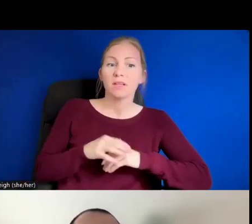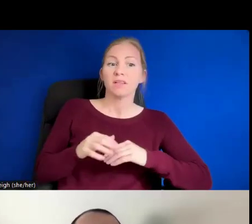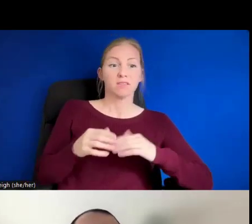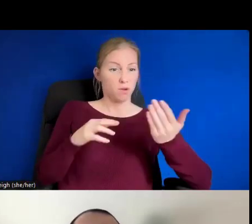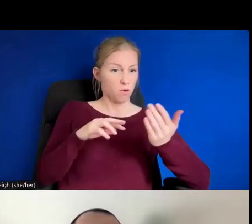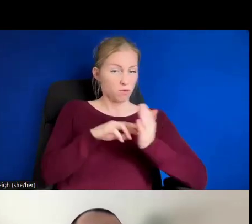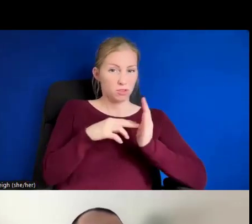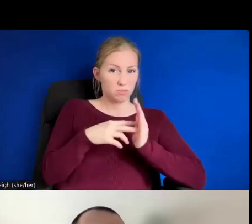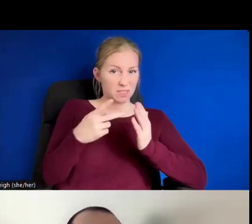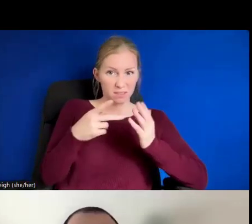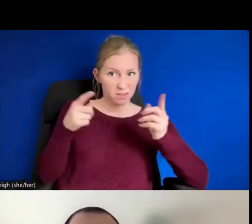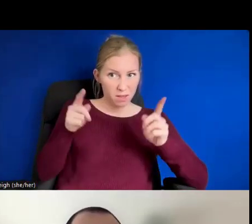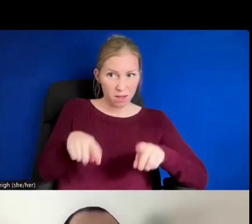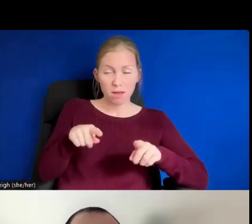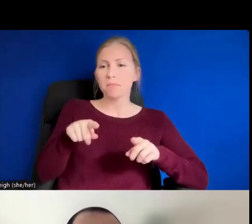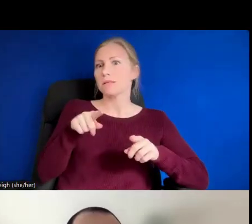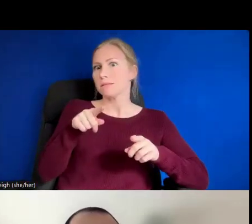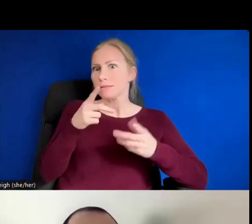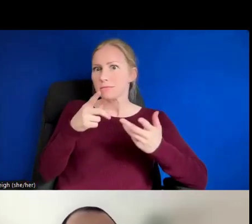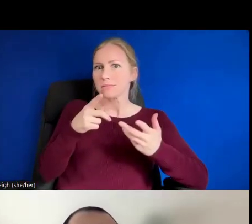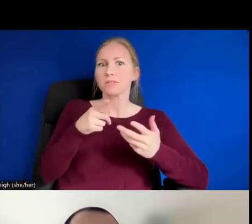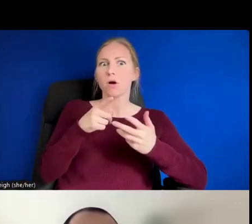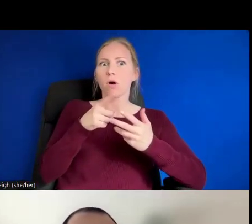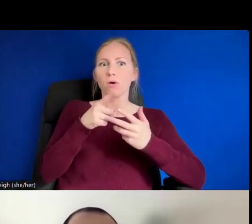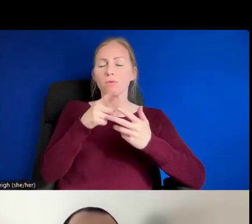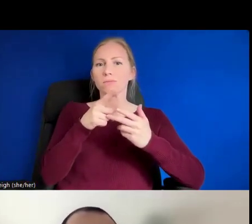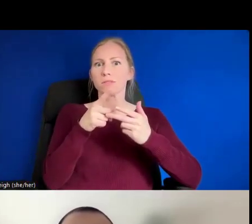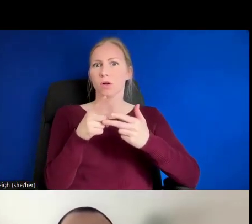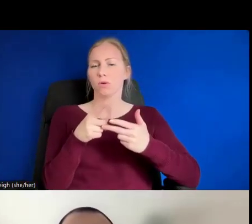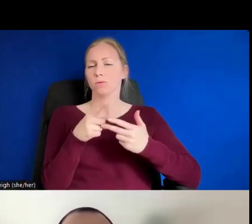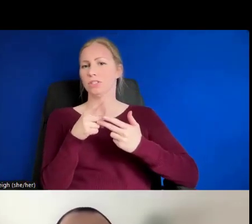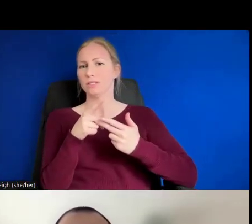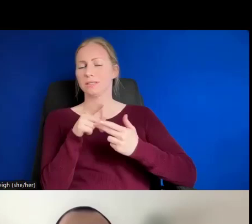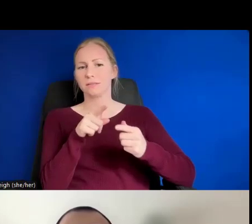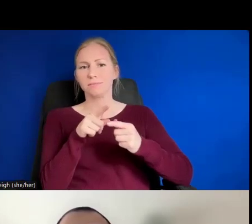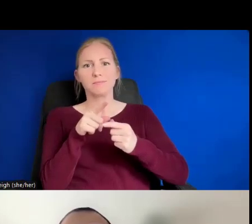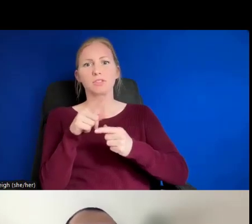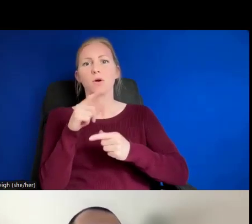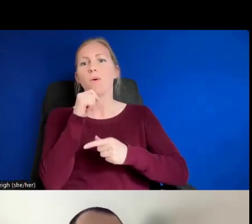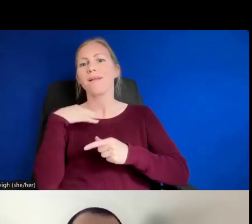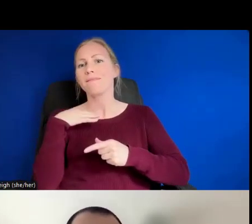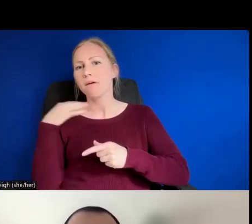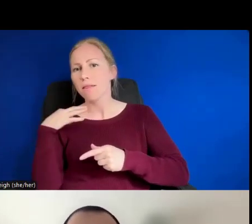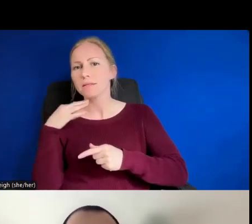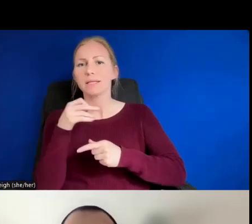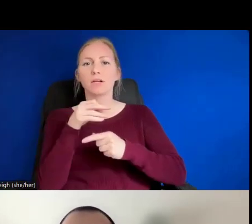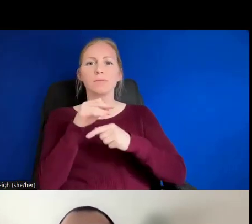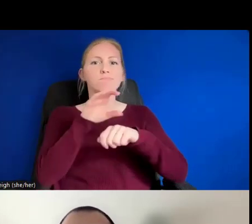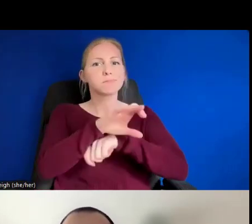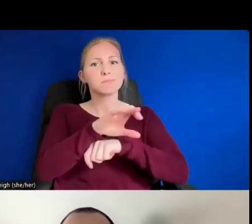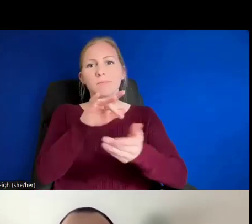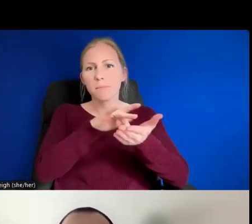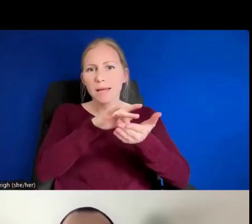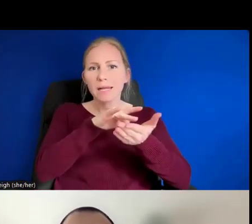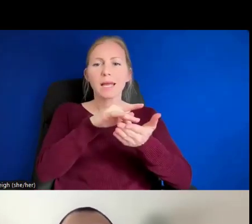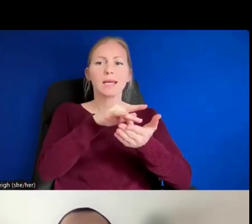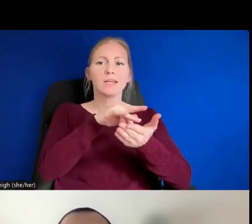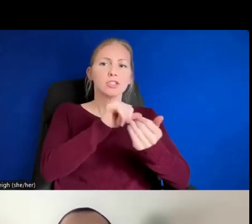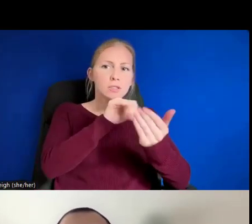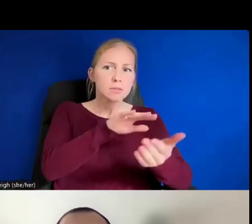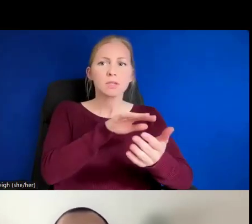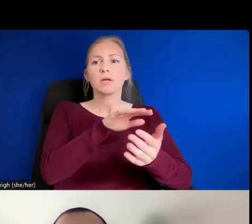in troubling restraint, seclusion, and involuntary medication practices, which we will discuss more moving